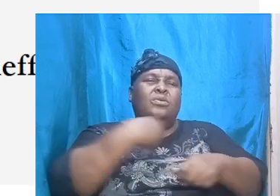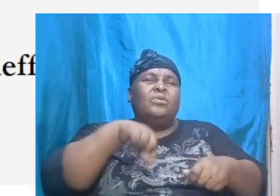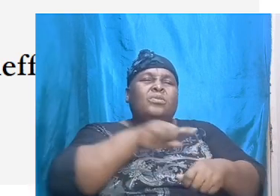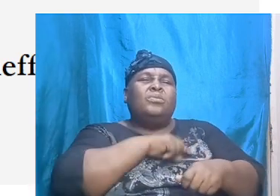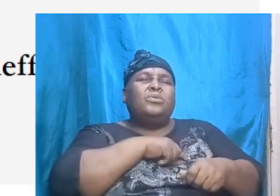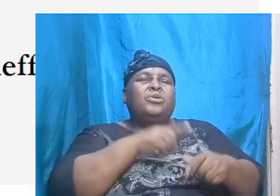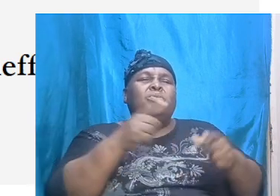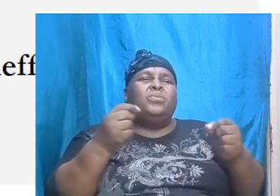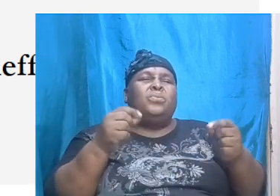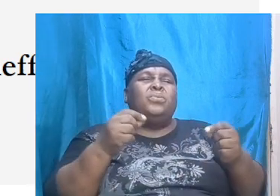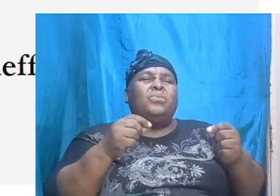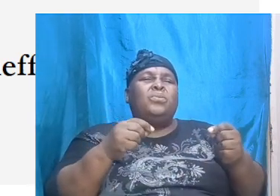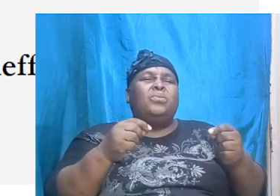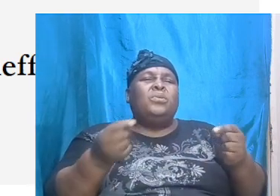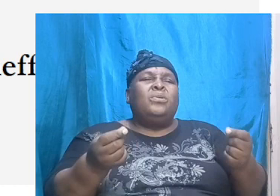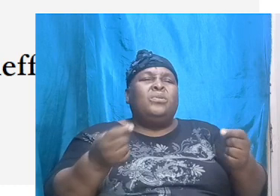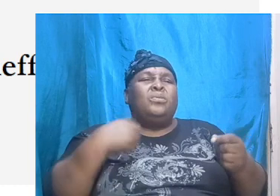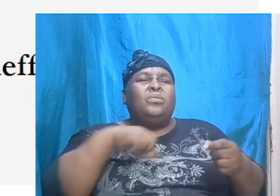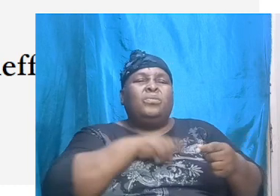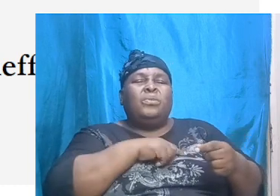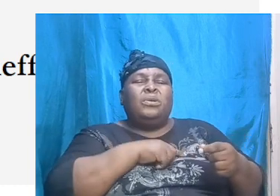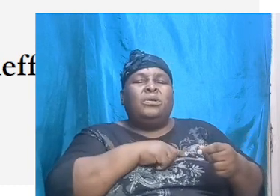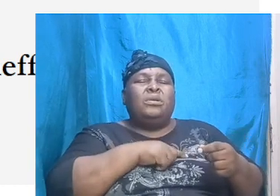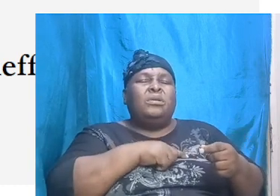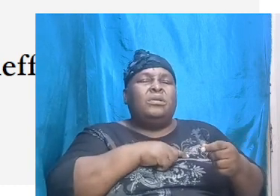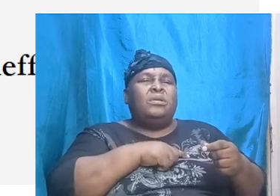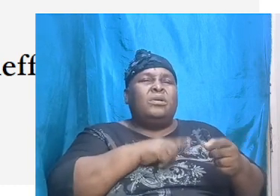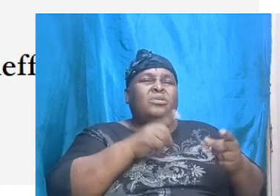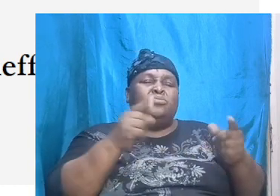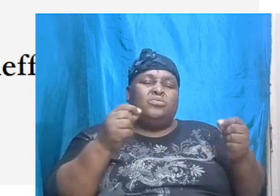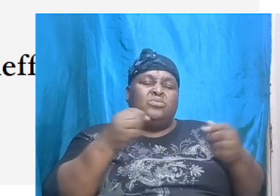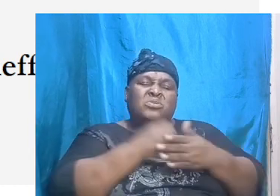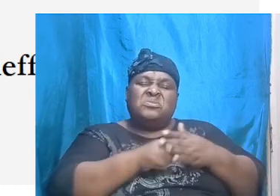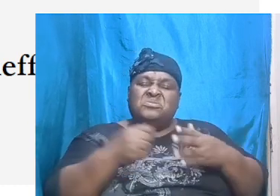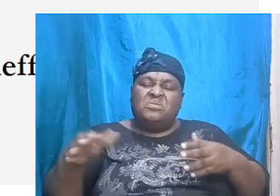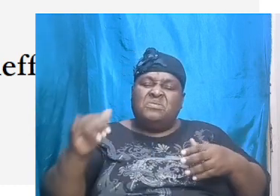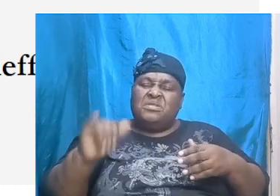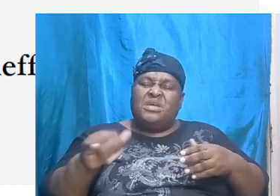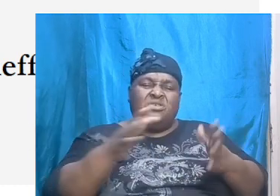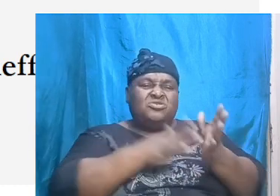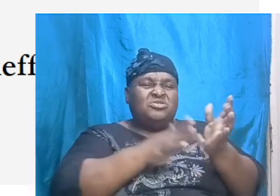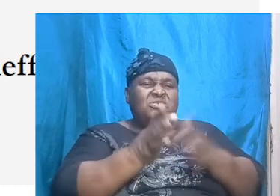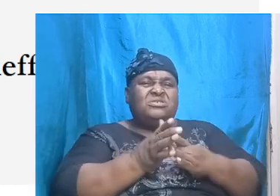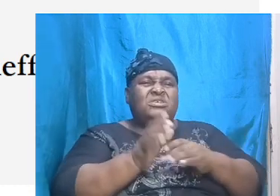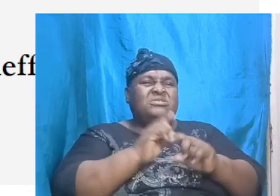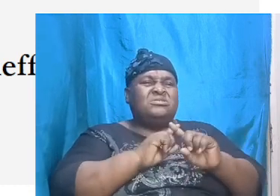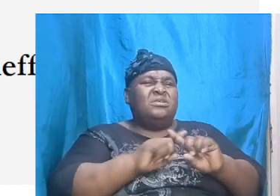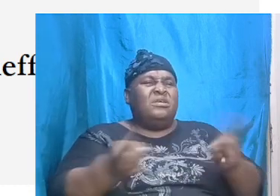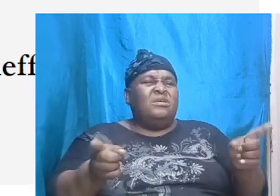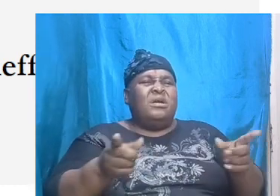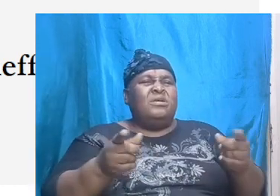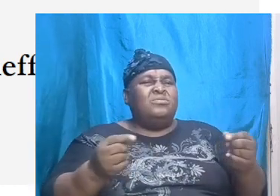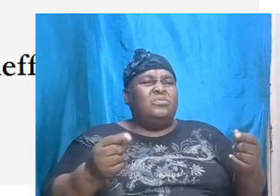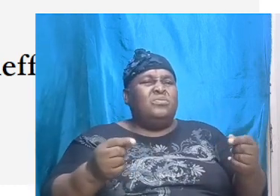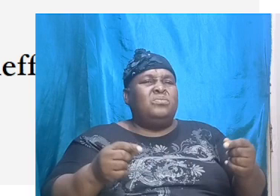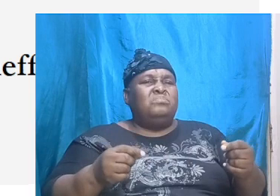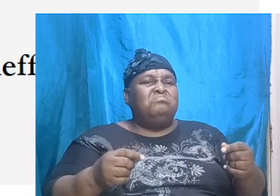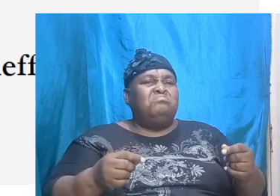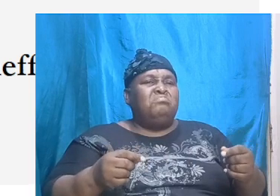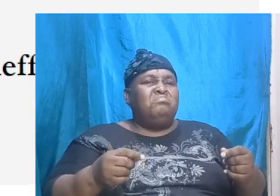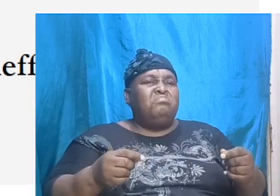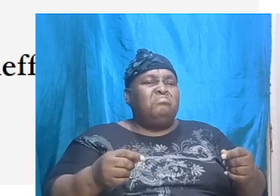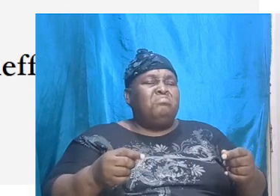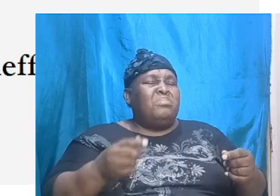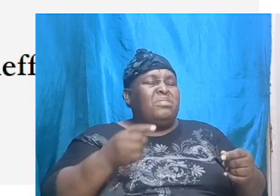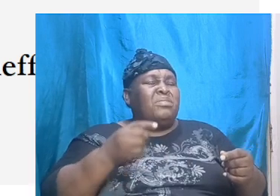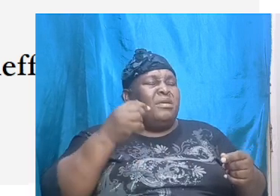going to do something that Jesus could not have done. Amen. Because you can tell me something that you can do that Jesus couldn't do. I don't think that's the case.